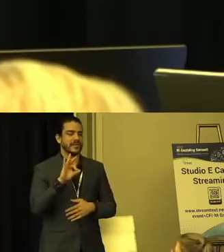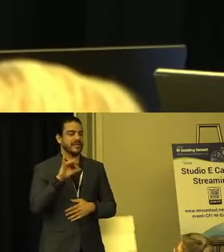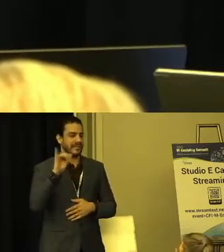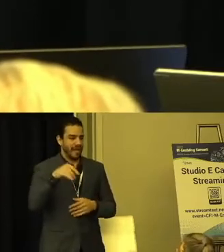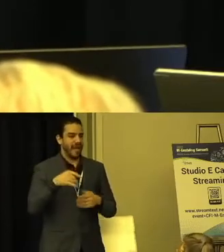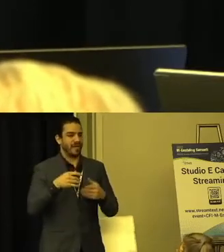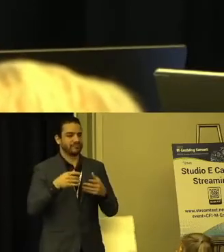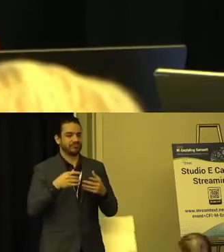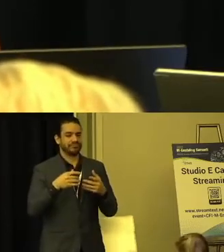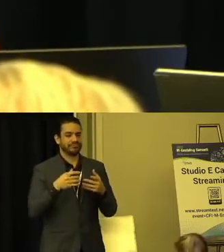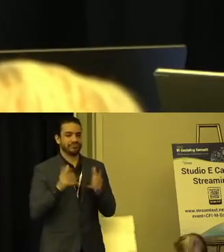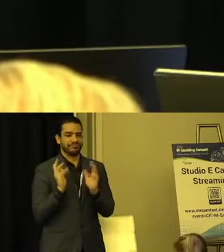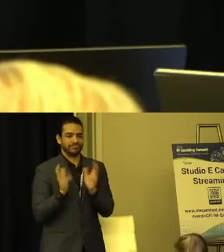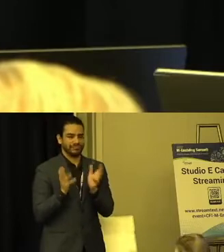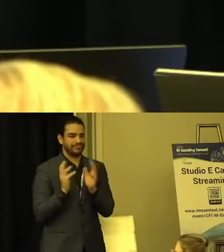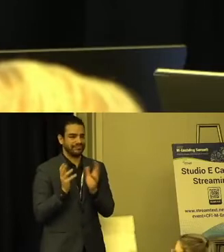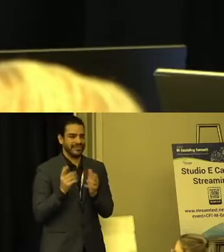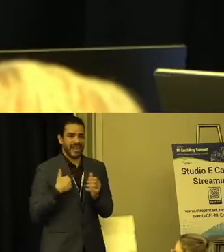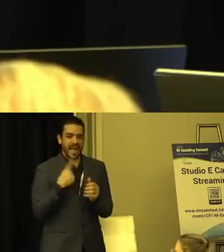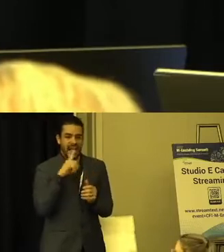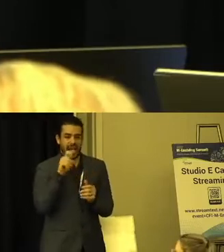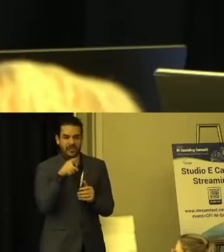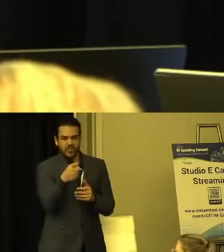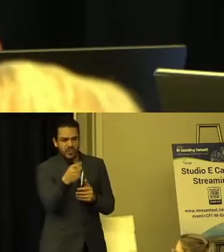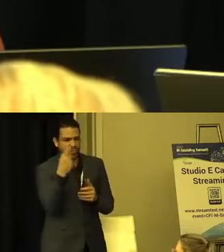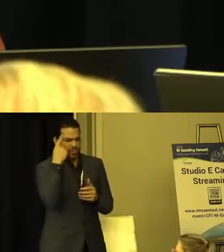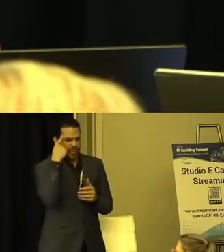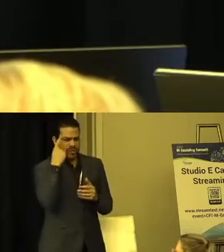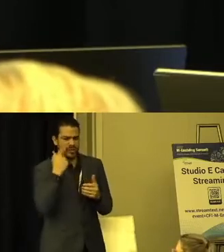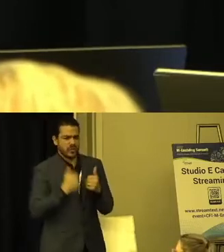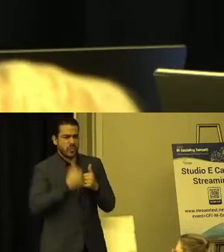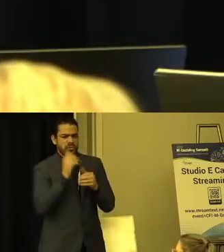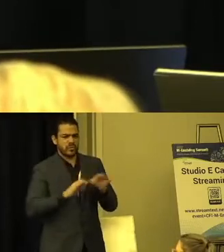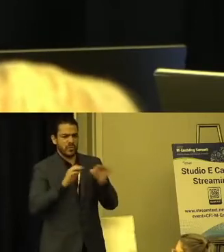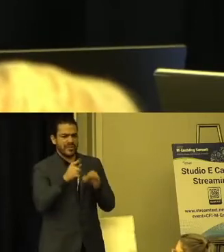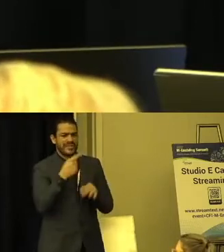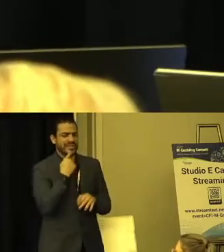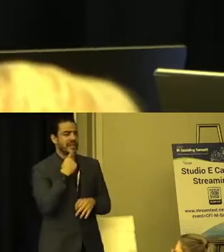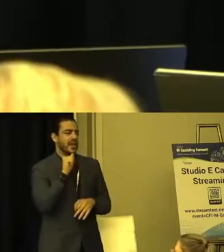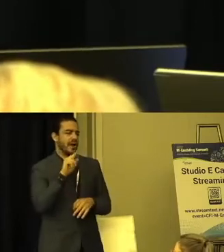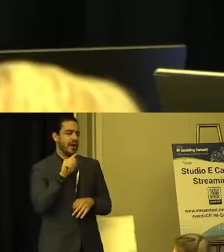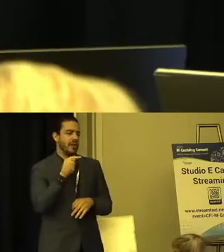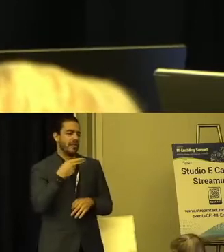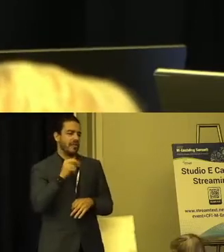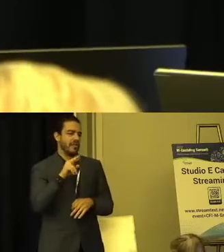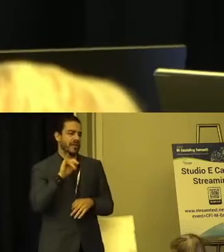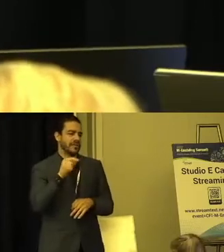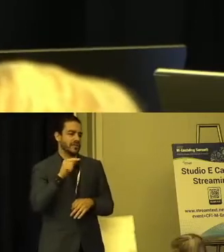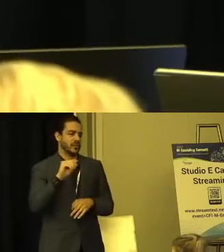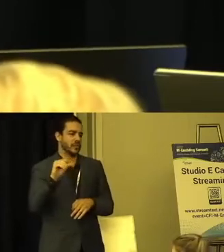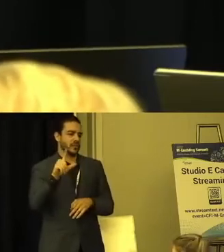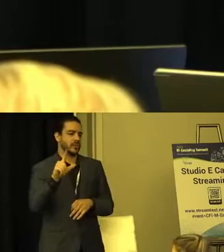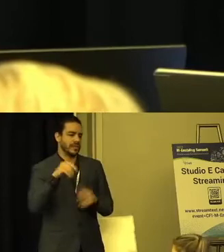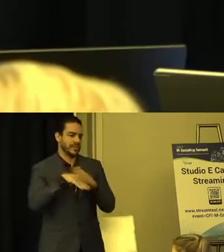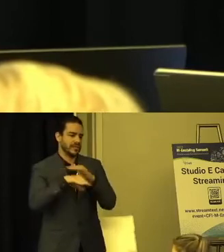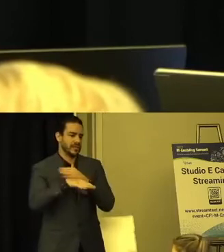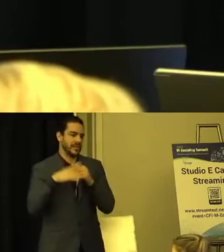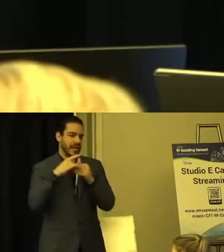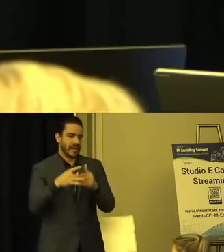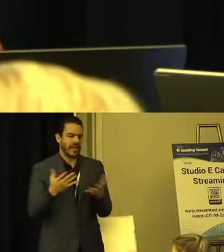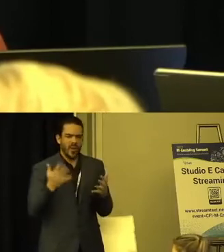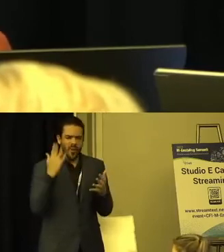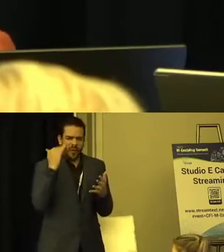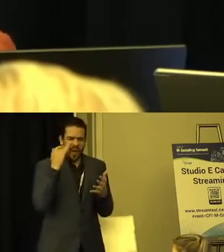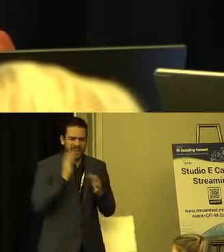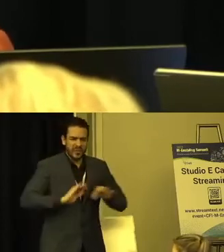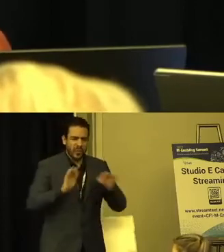like, Vint, what do you think is most important? He's like, authoring tool accessibility guidelines. So why is this so